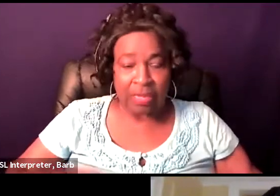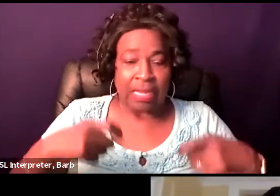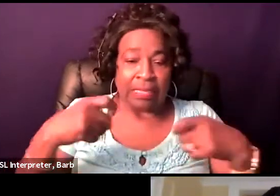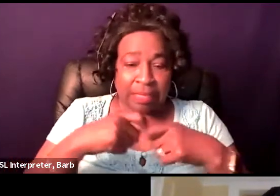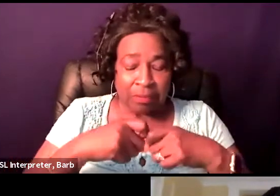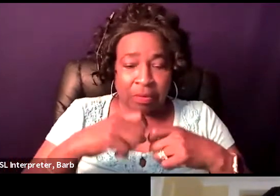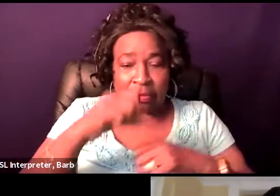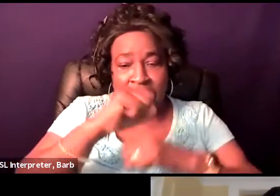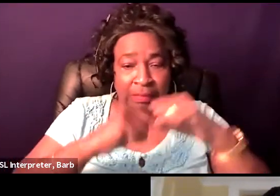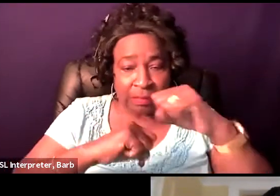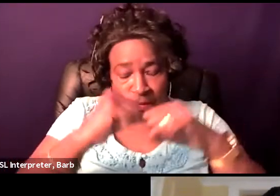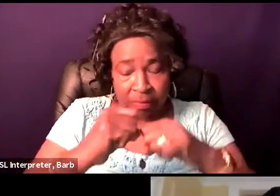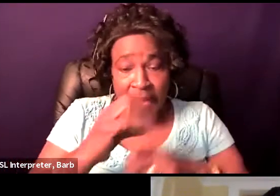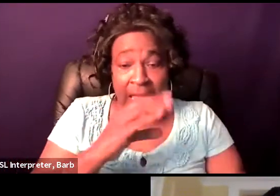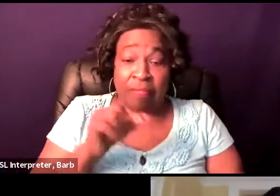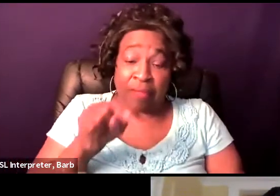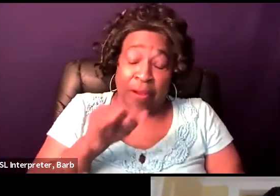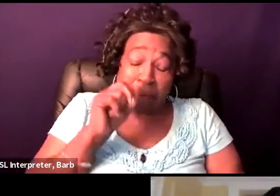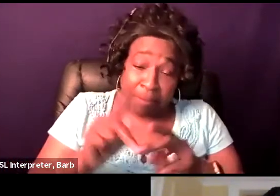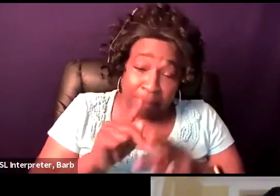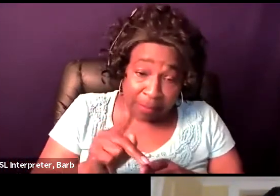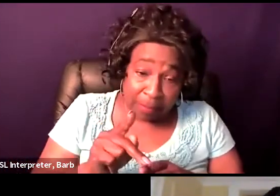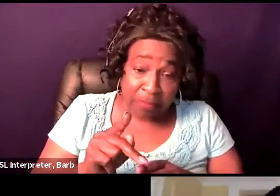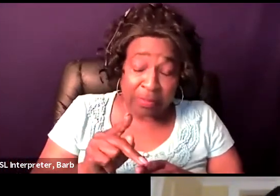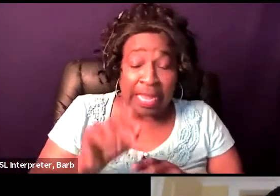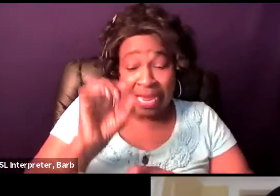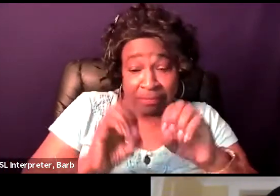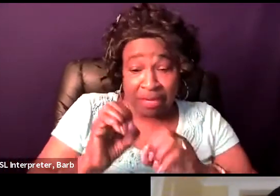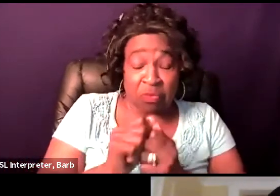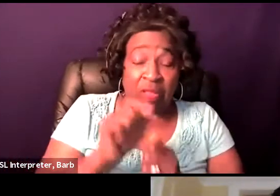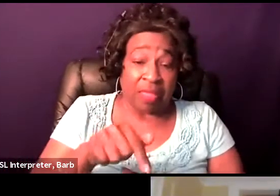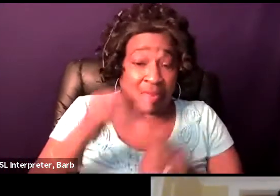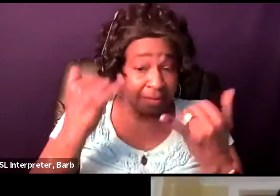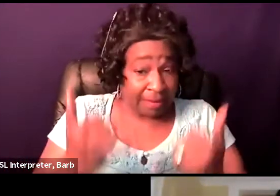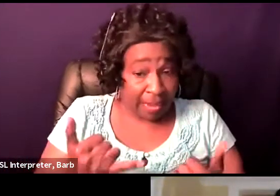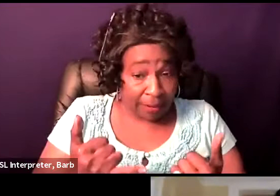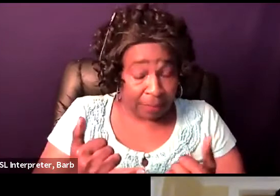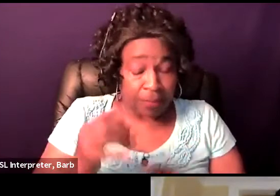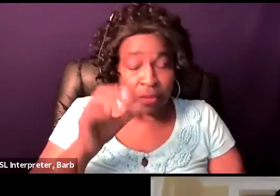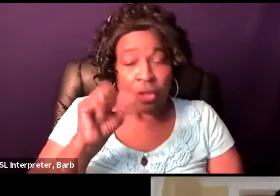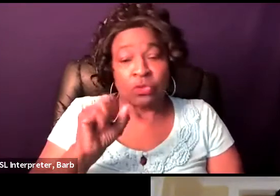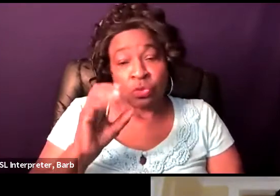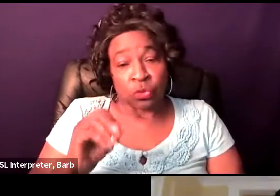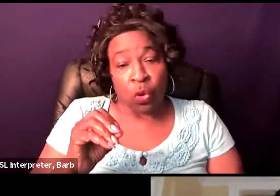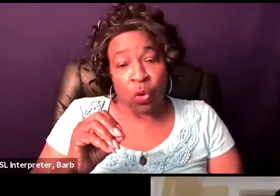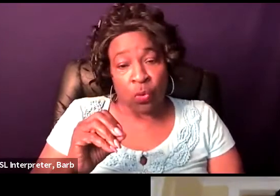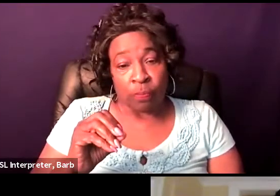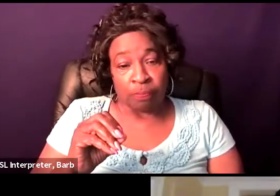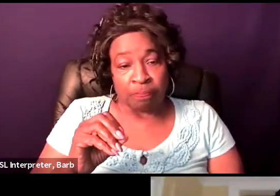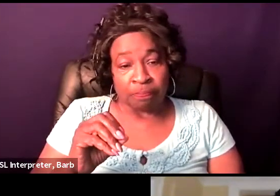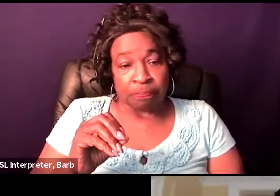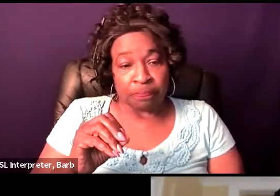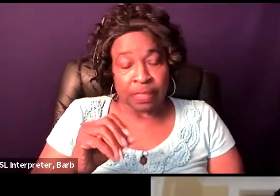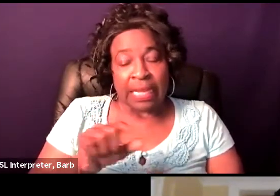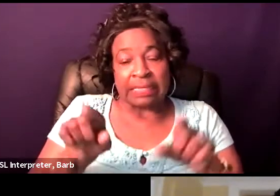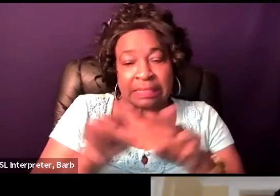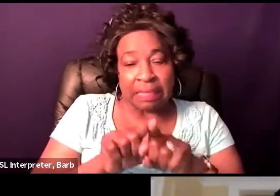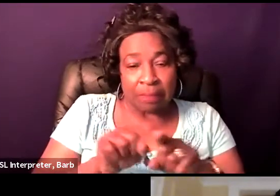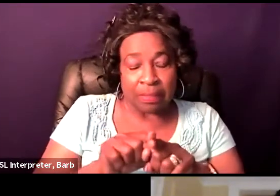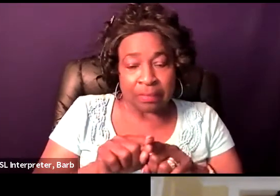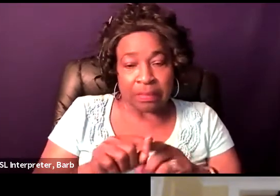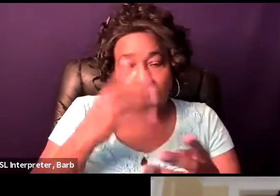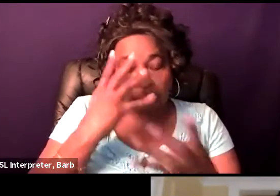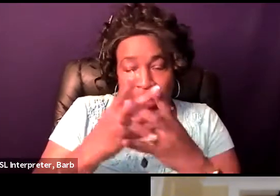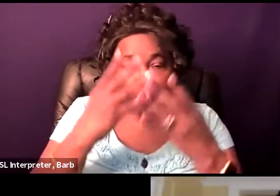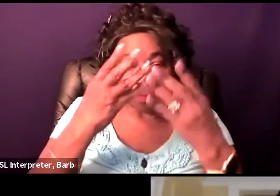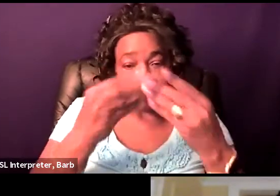are people and initiatives experimenting with that, And so it's similar to prison abolition. We're